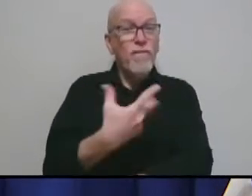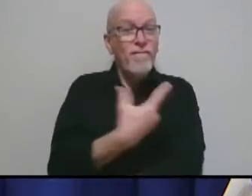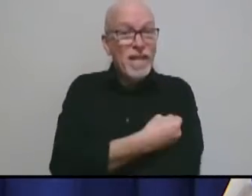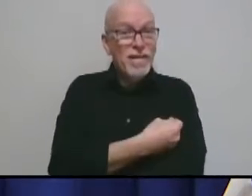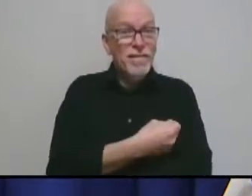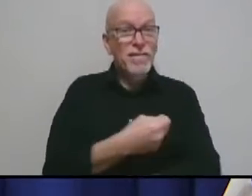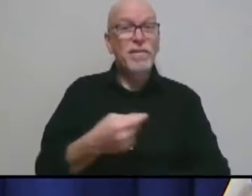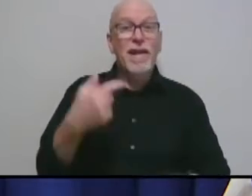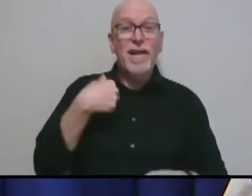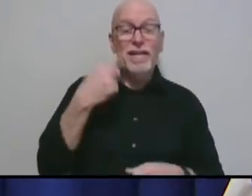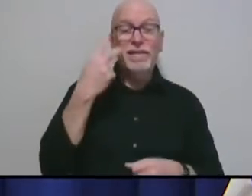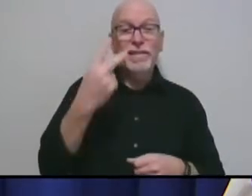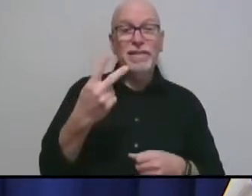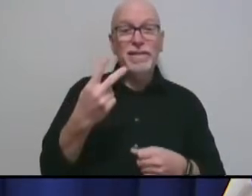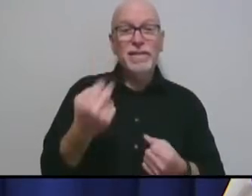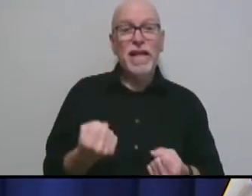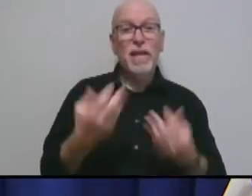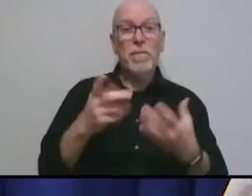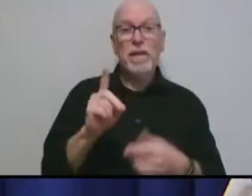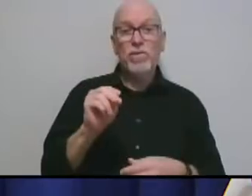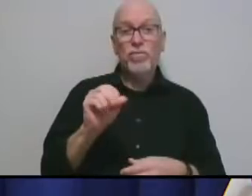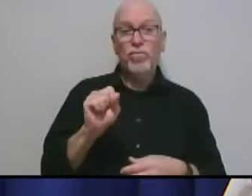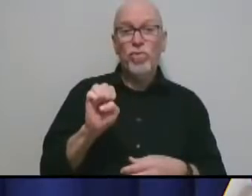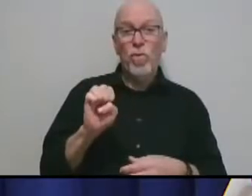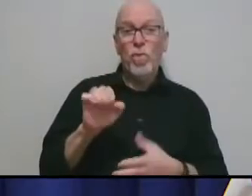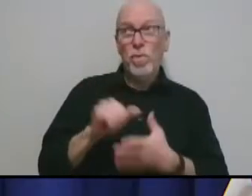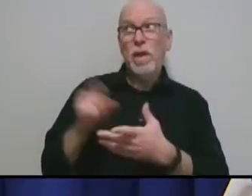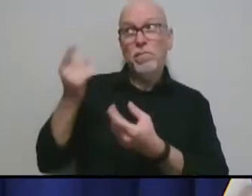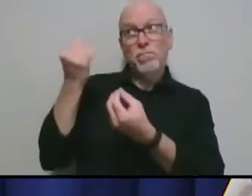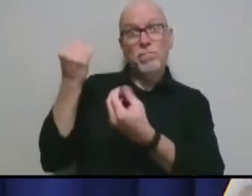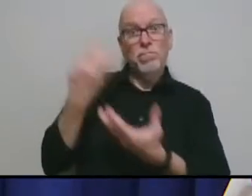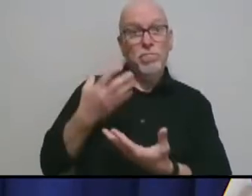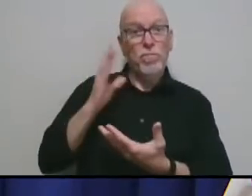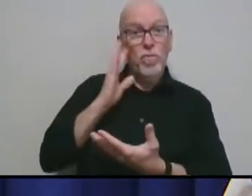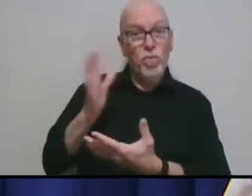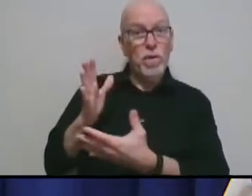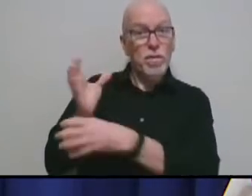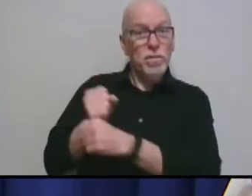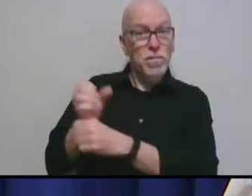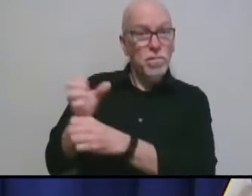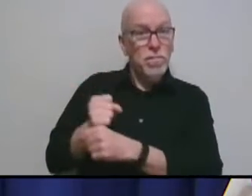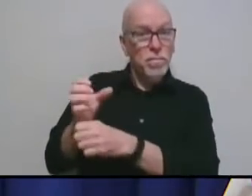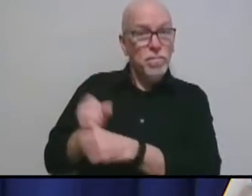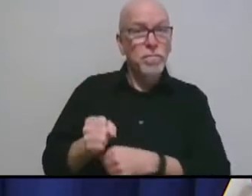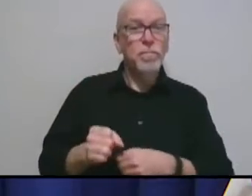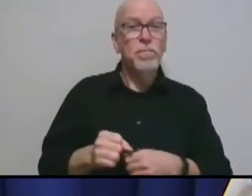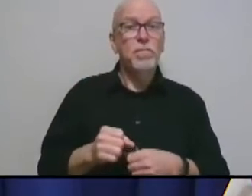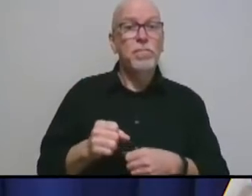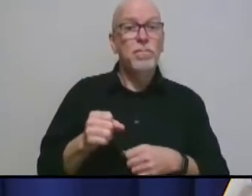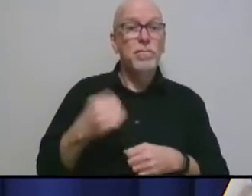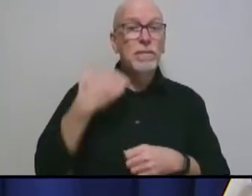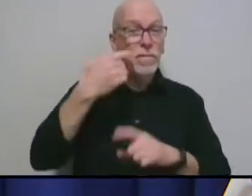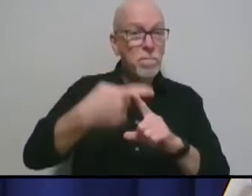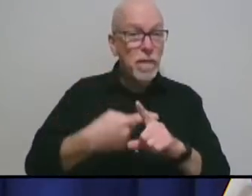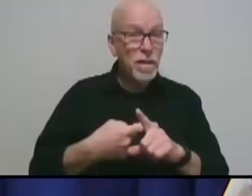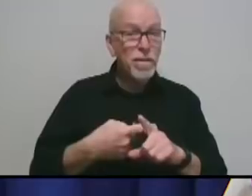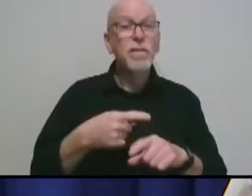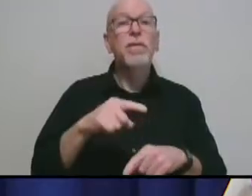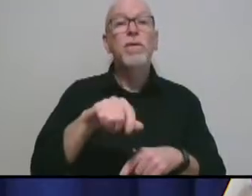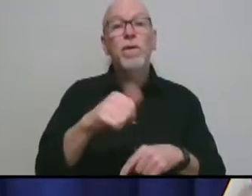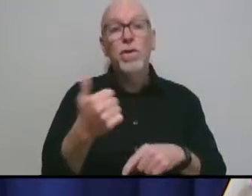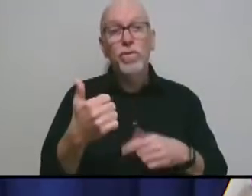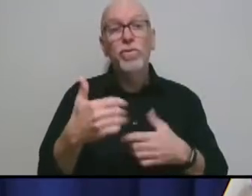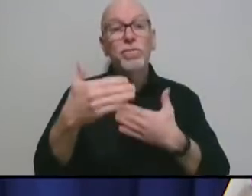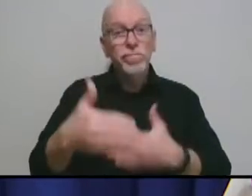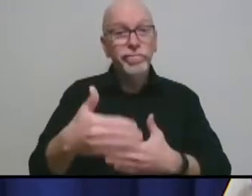I see the number of doses that we're told are going to continue to come online, next month being another, we're